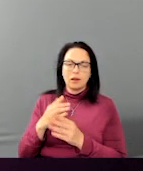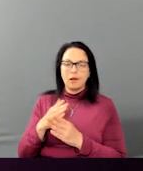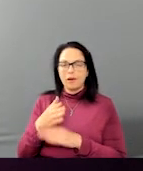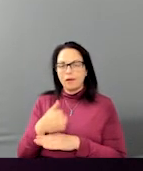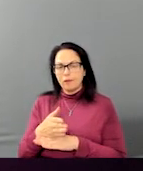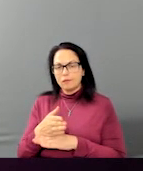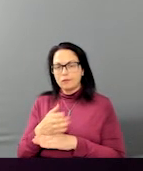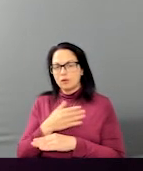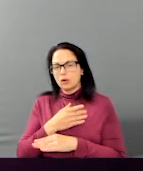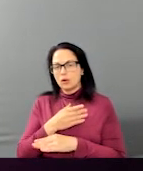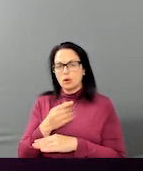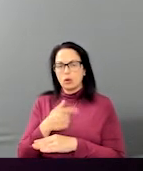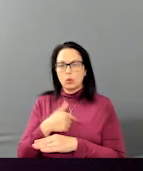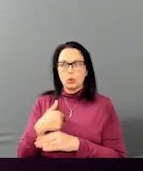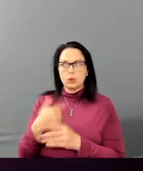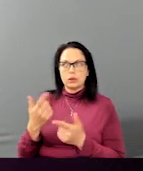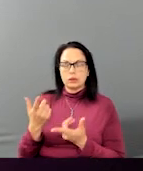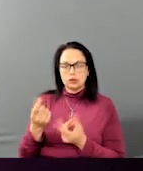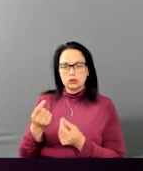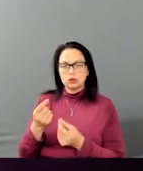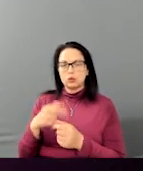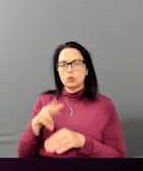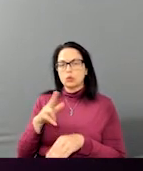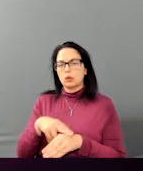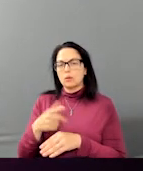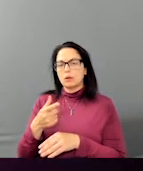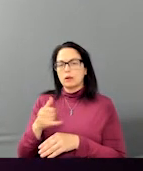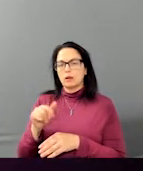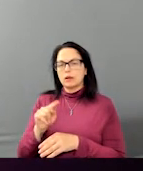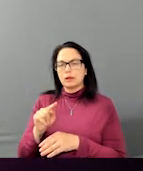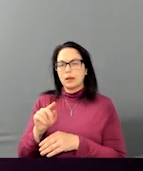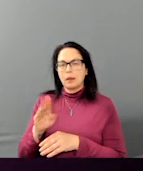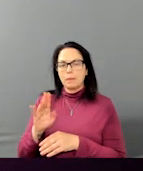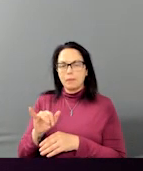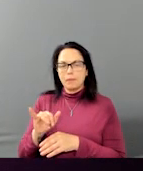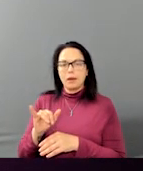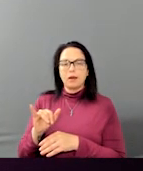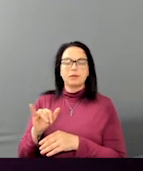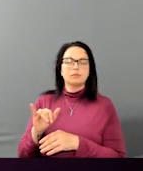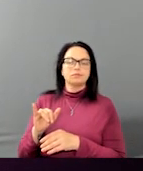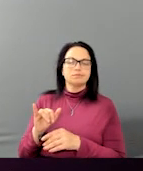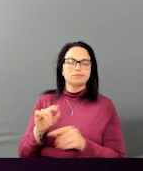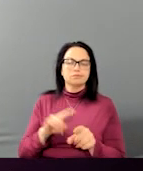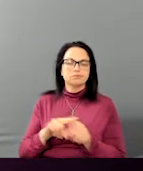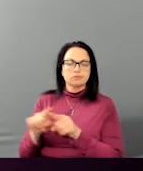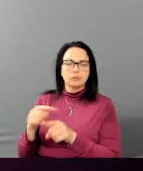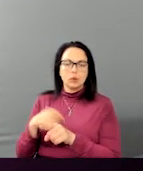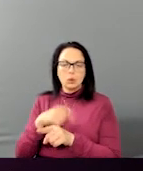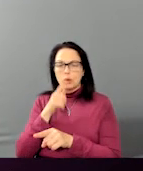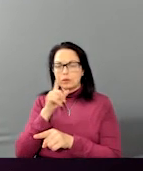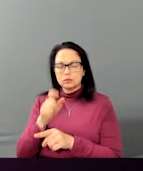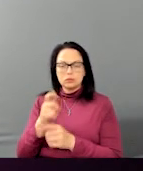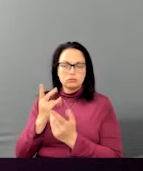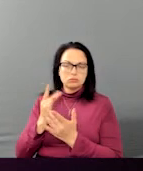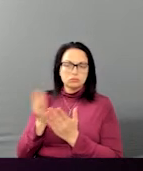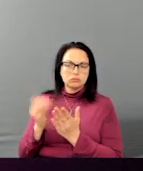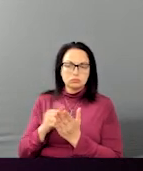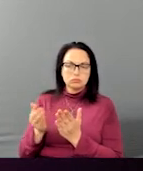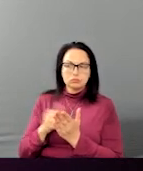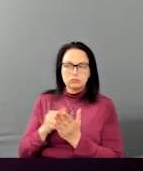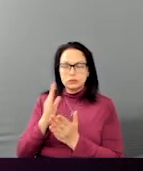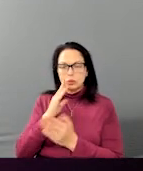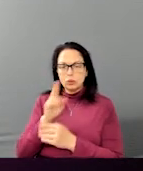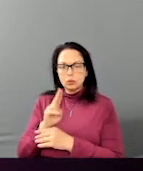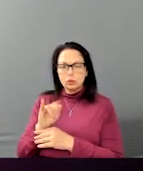can do normal get by assertions as well. We don't have to keep waiting over and over again. We know the UI has been